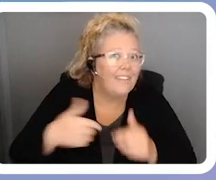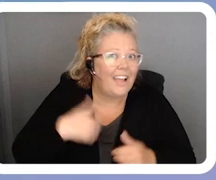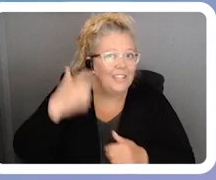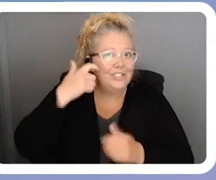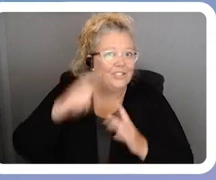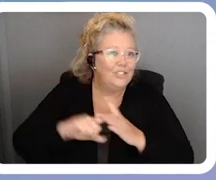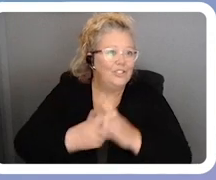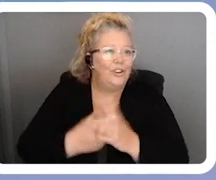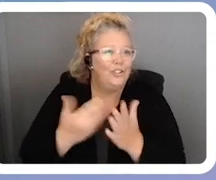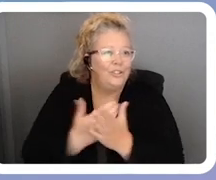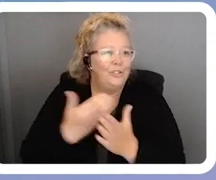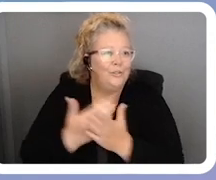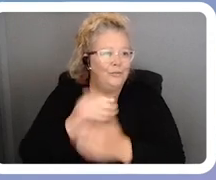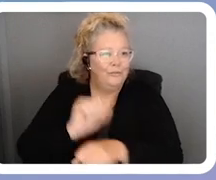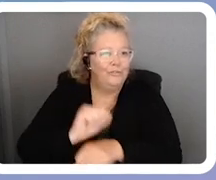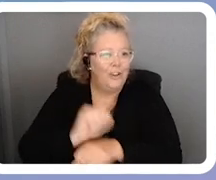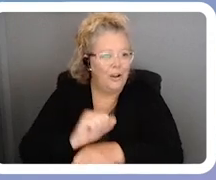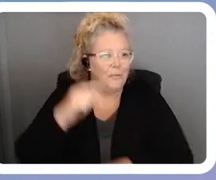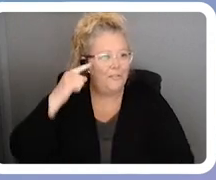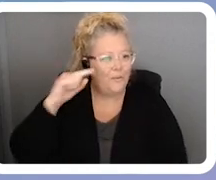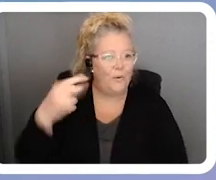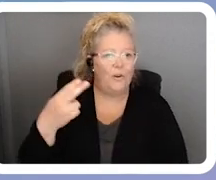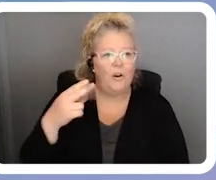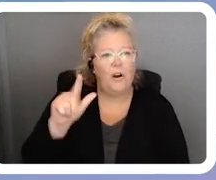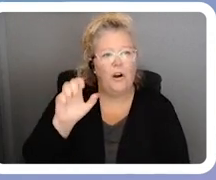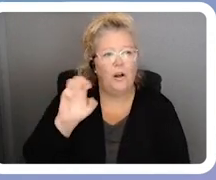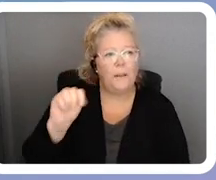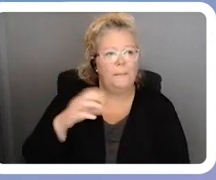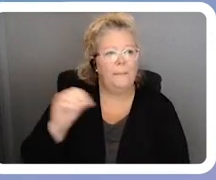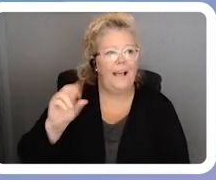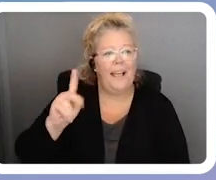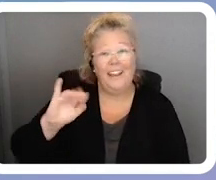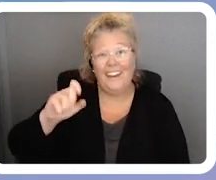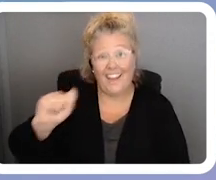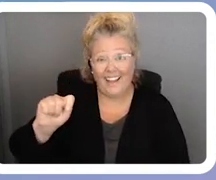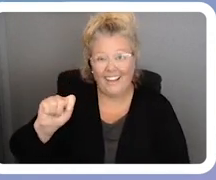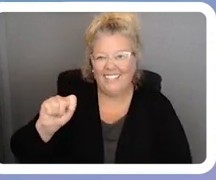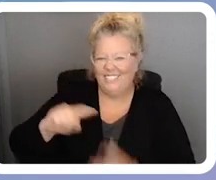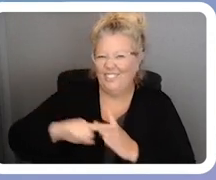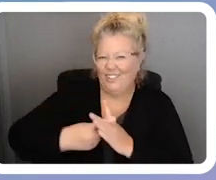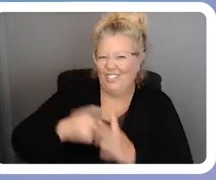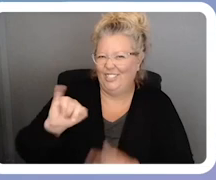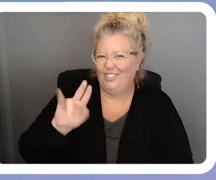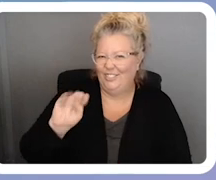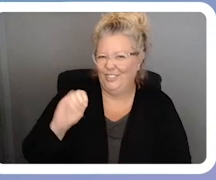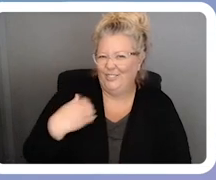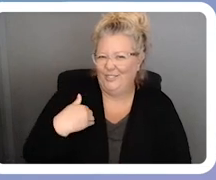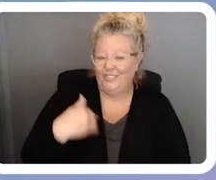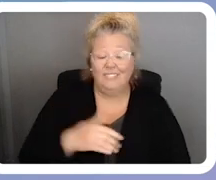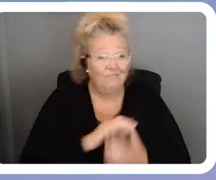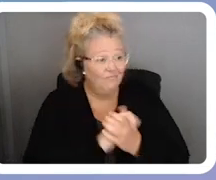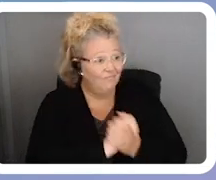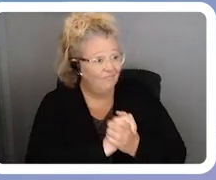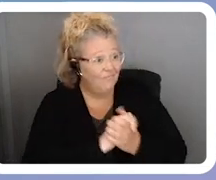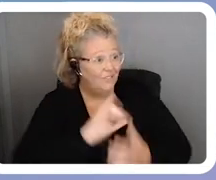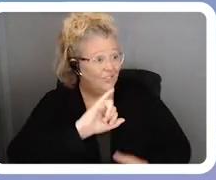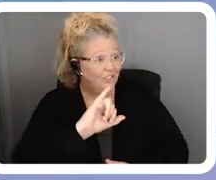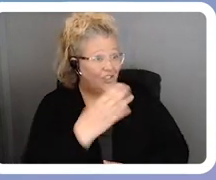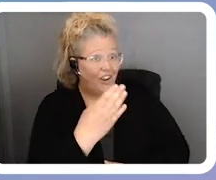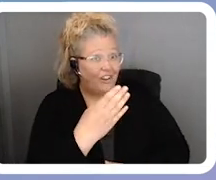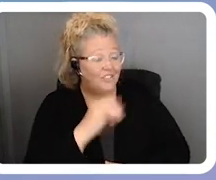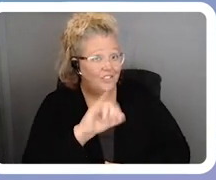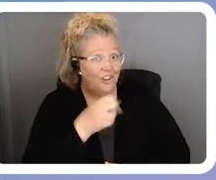look forward, especially as I just started my new job at Holland & Knight in June. Congratulations,